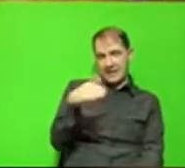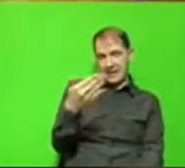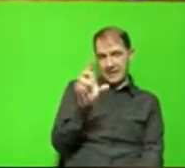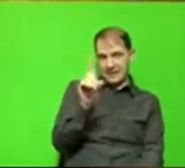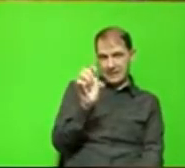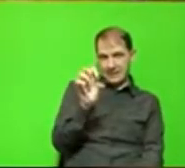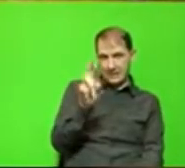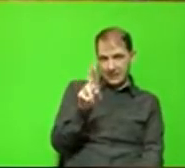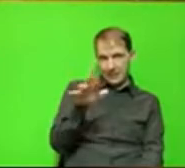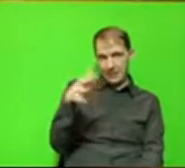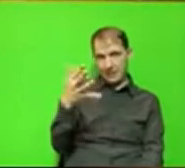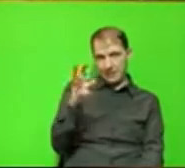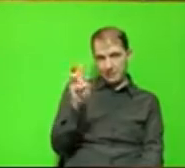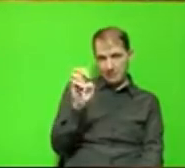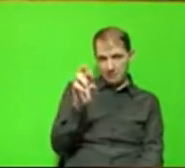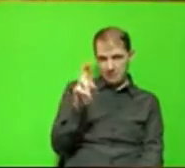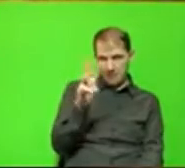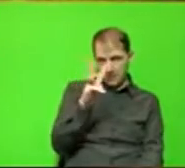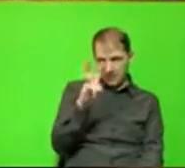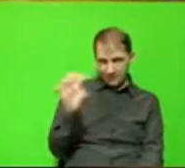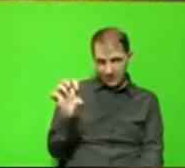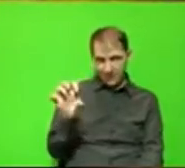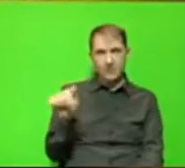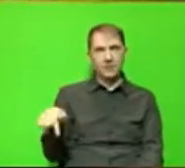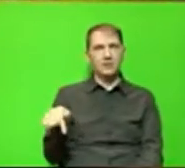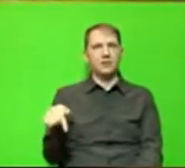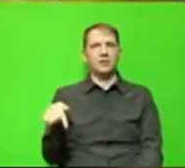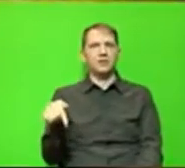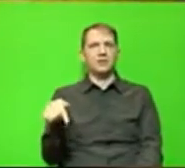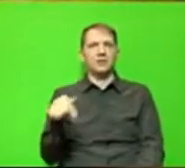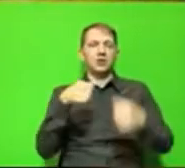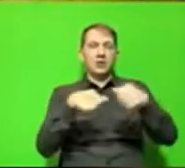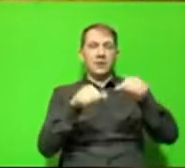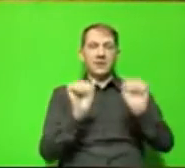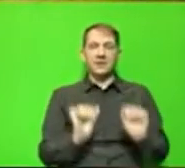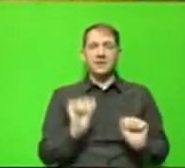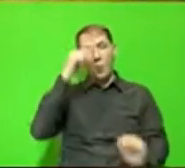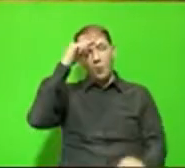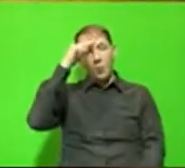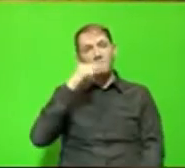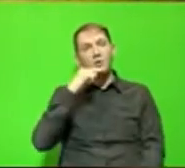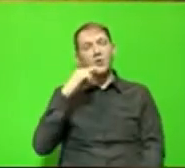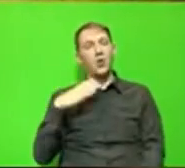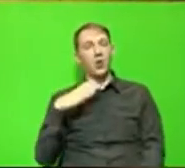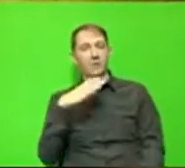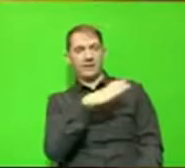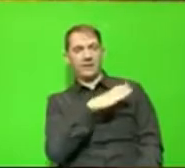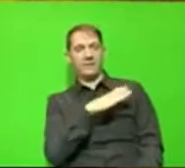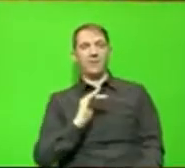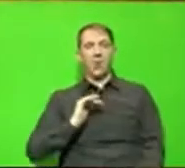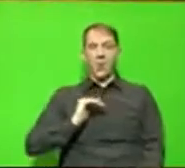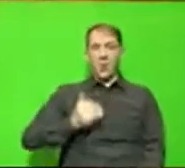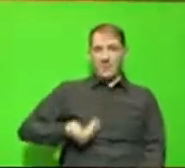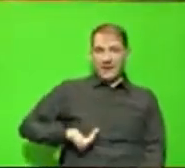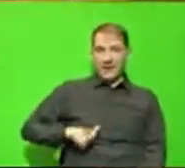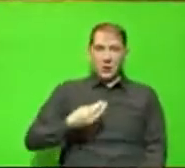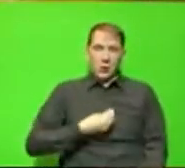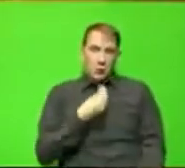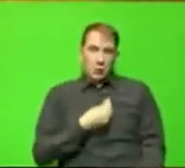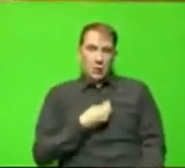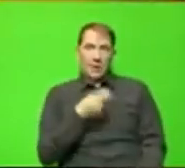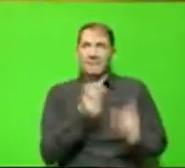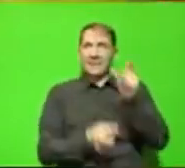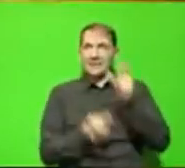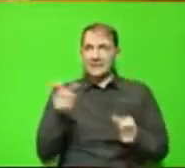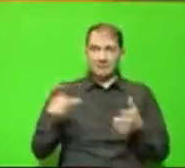Assembly Portfolio Committee, Chairperson on Women, Youth and Persons with Disability. Honorable van der